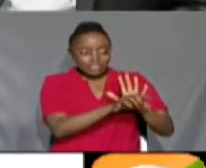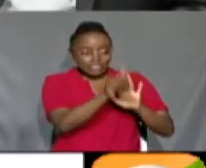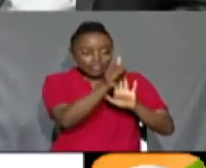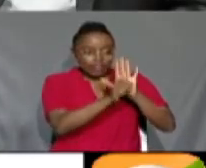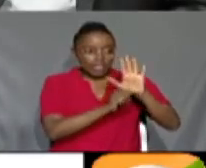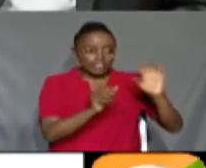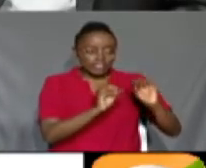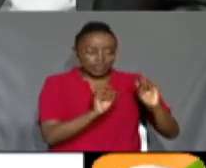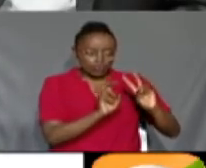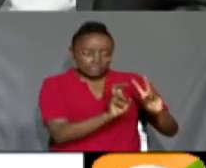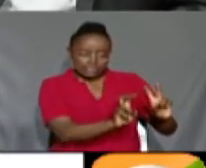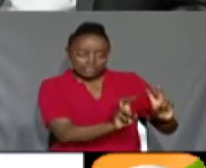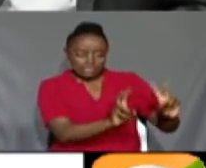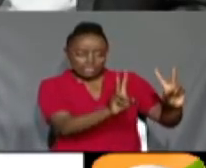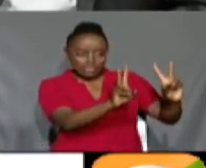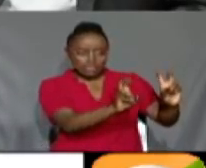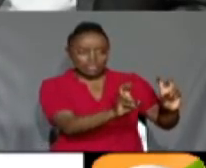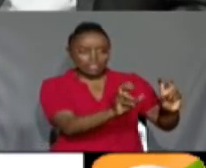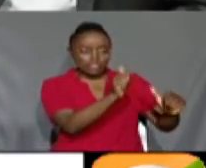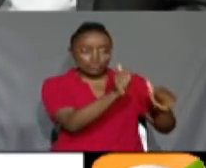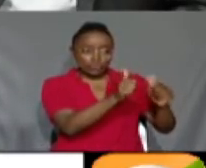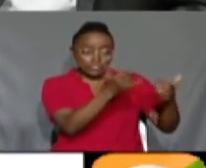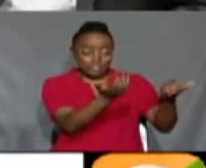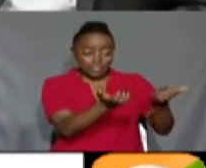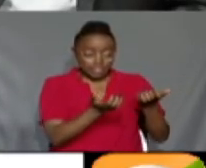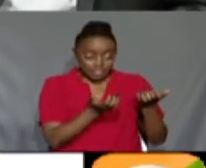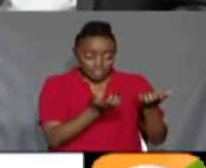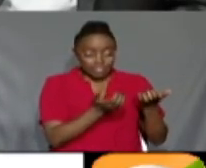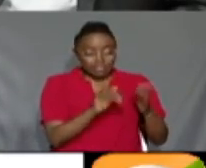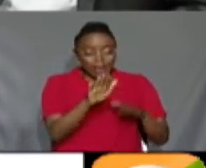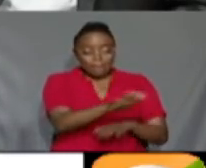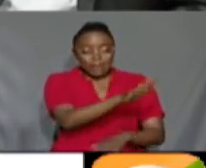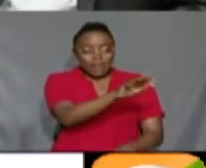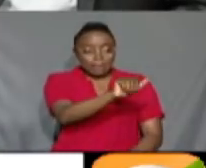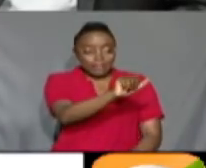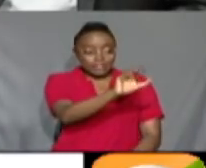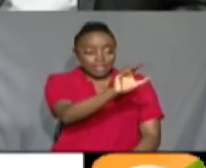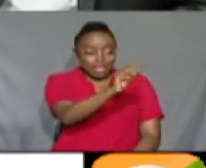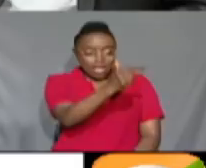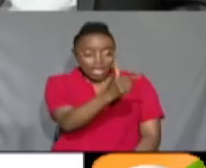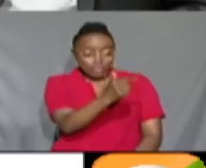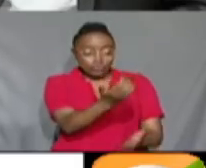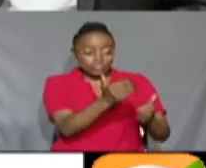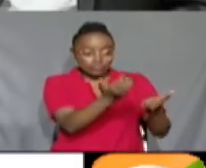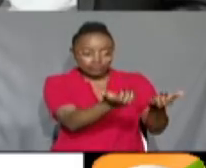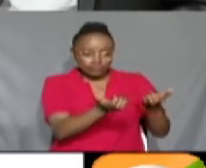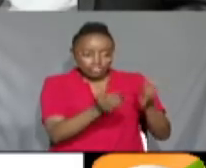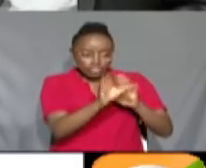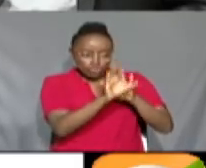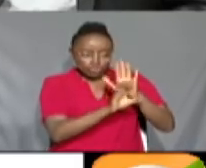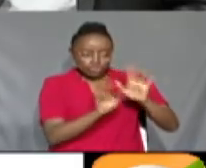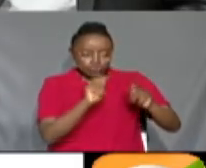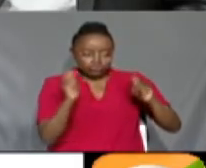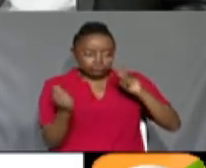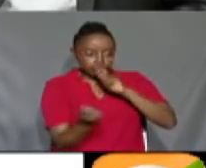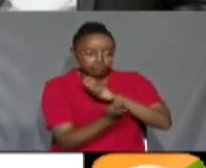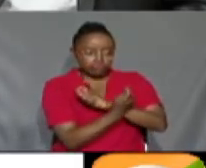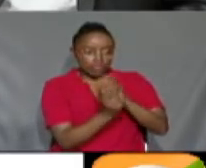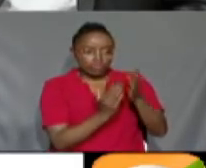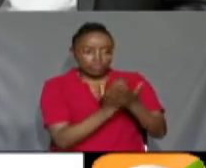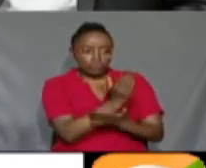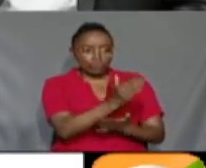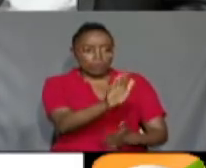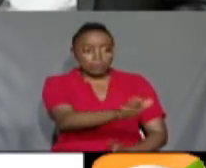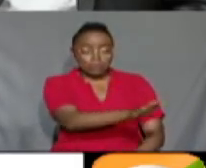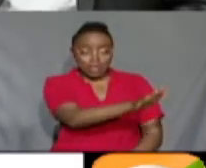look at the issues that require acts of parliament, look at issues that require constitutional amendment that can be done through parliament,